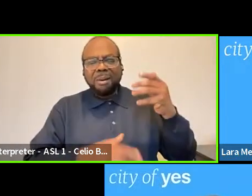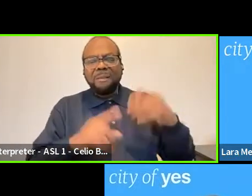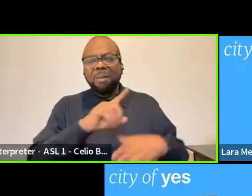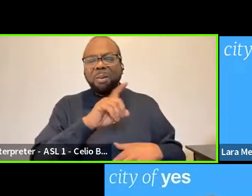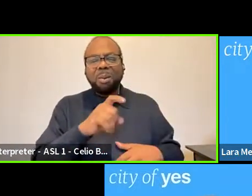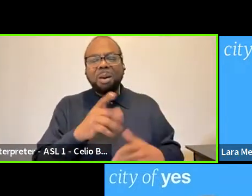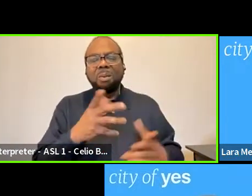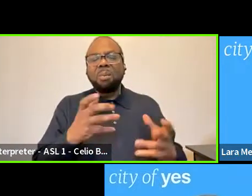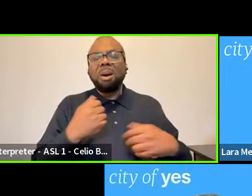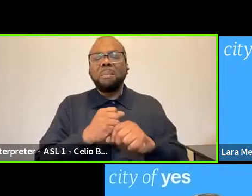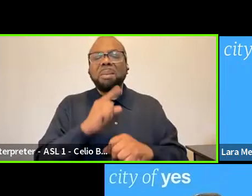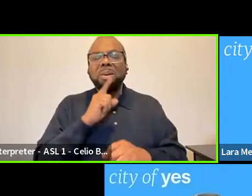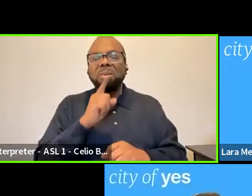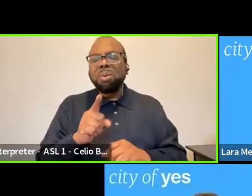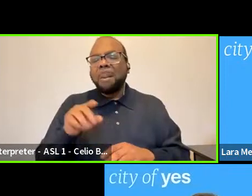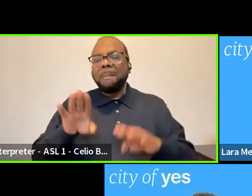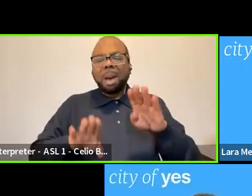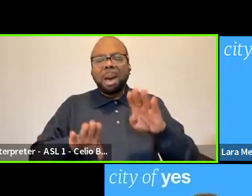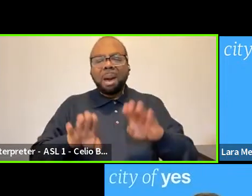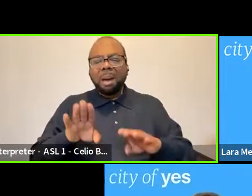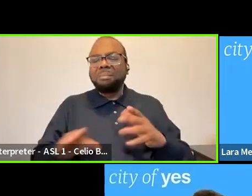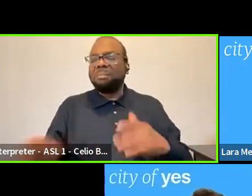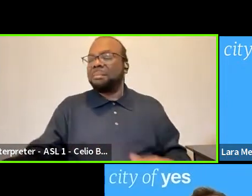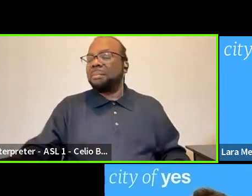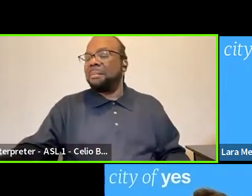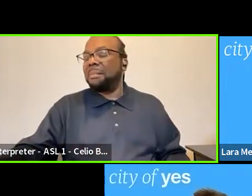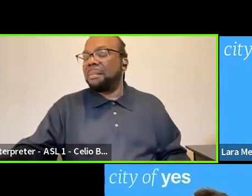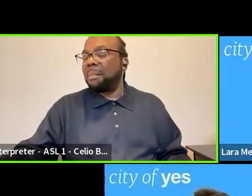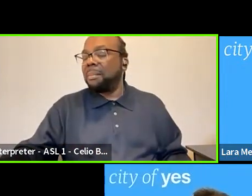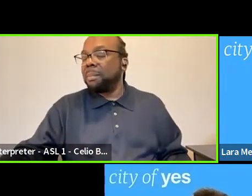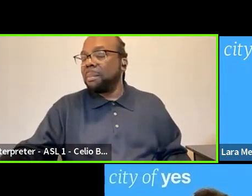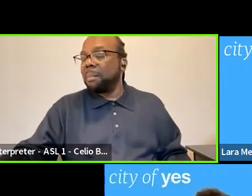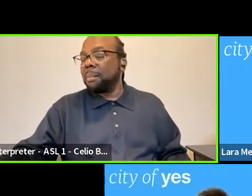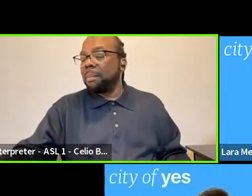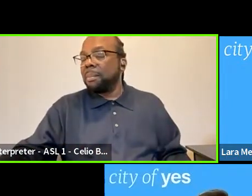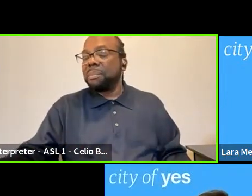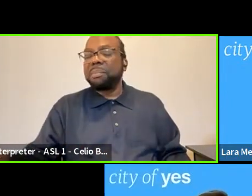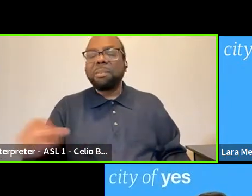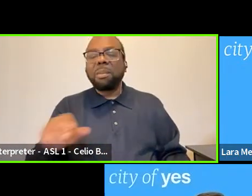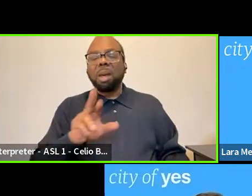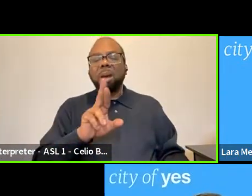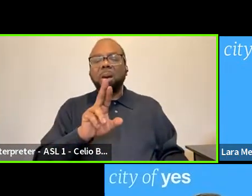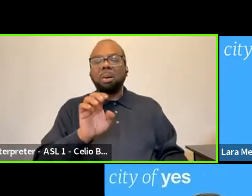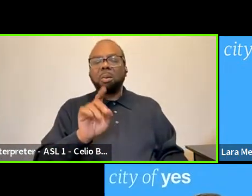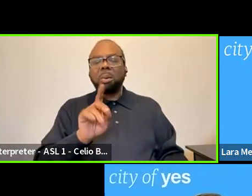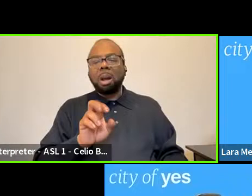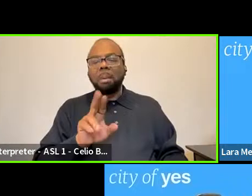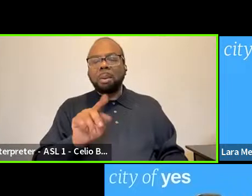So I want to make sure we're balancing this. If we could go to Robert Press 2.